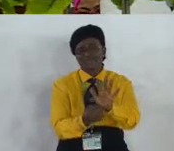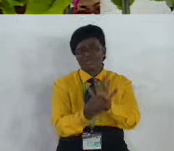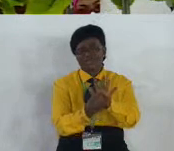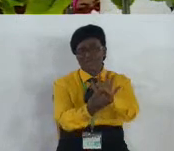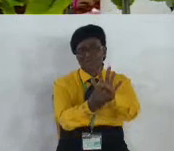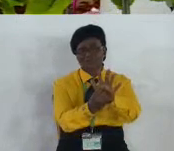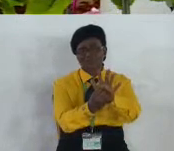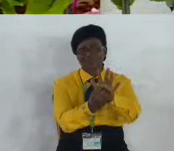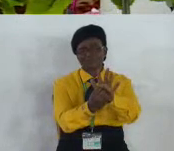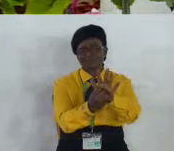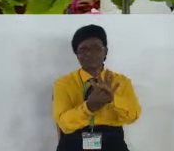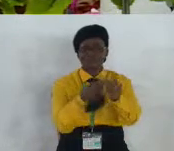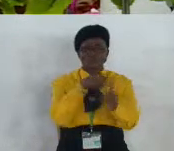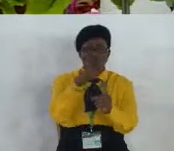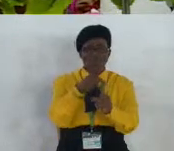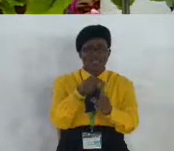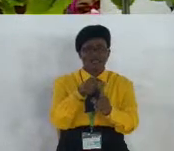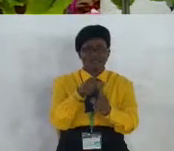When